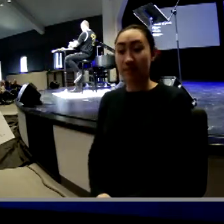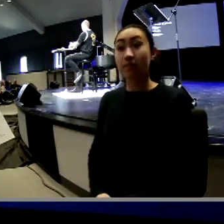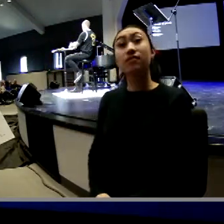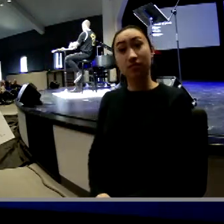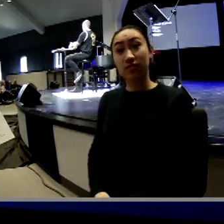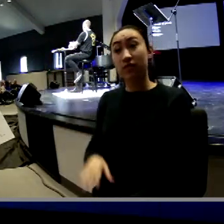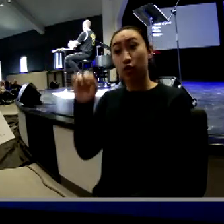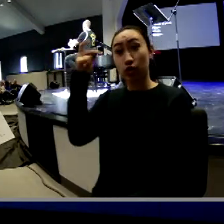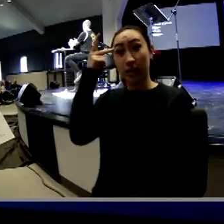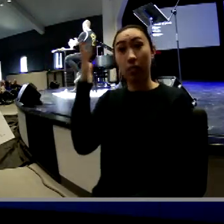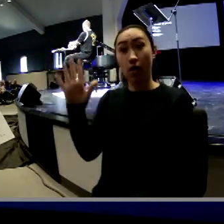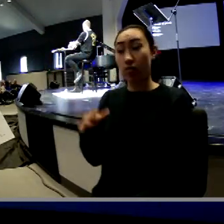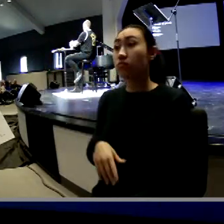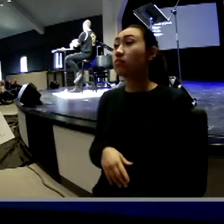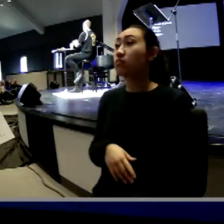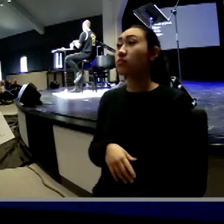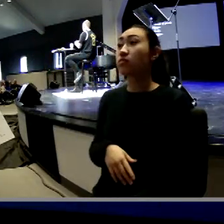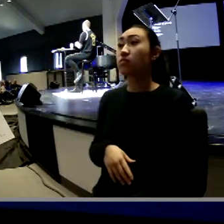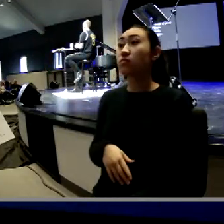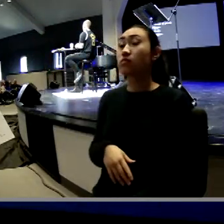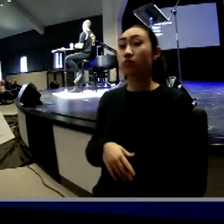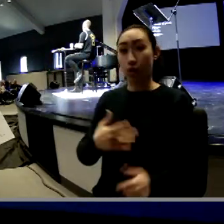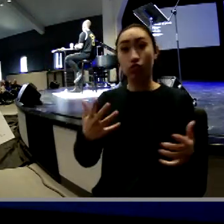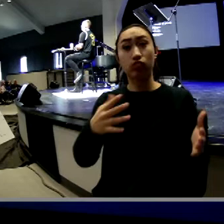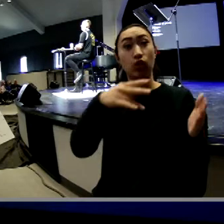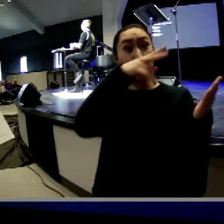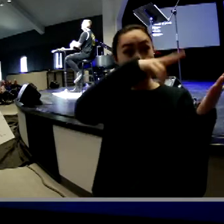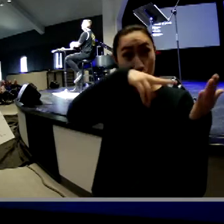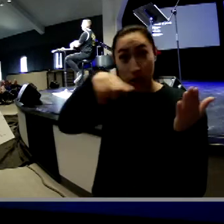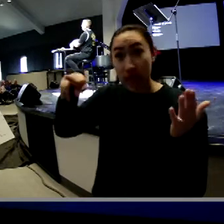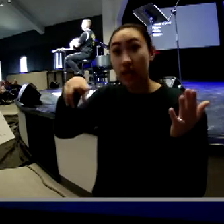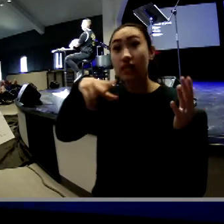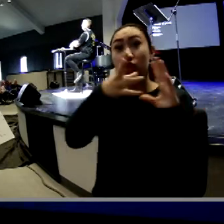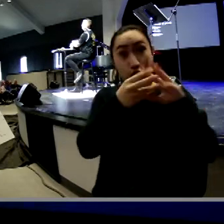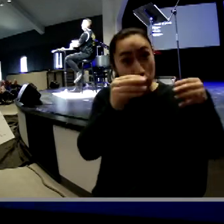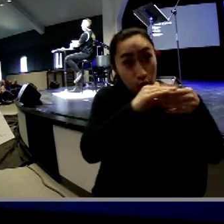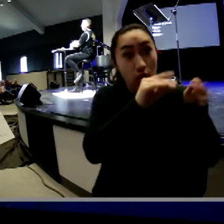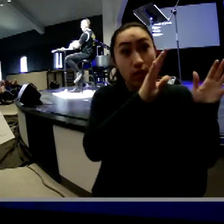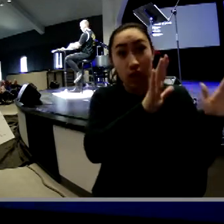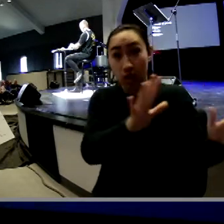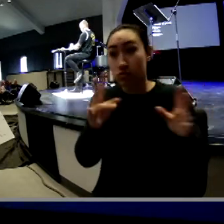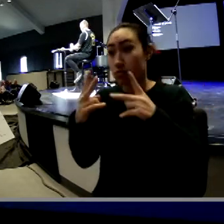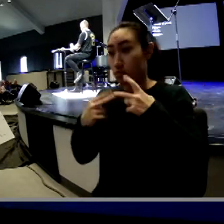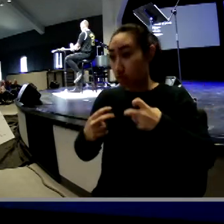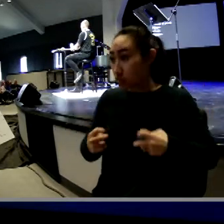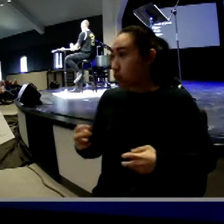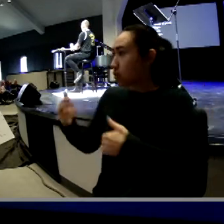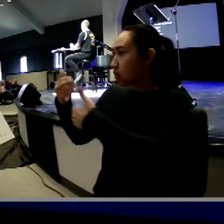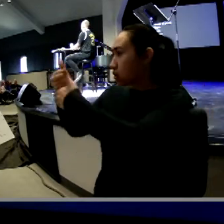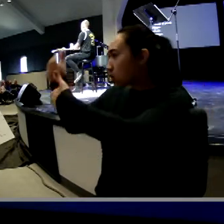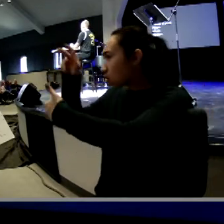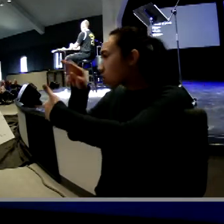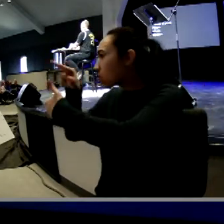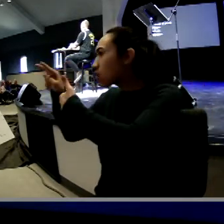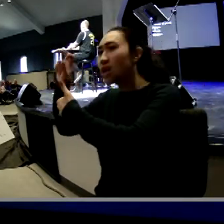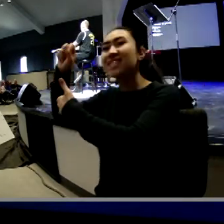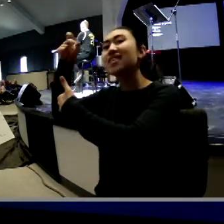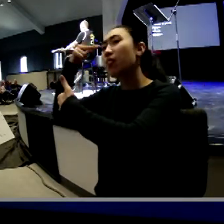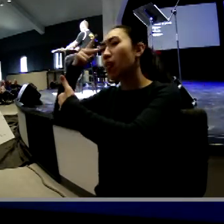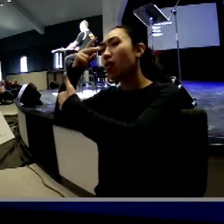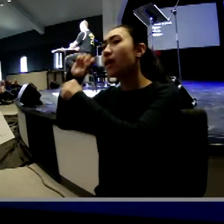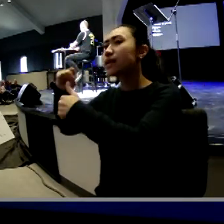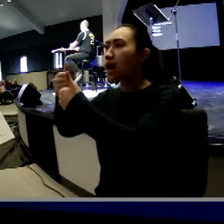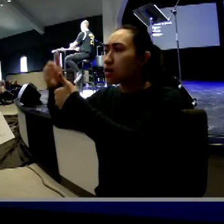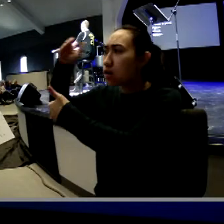through the lens of a kingdom imagination. This is where I want to spend the bulk of our time today, in the book of Matthew, chapter